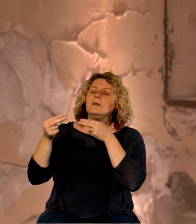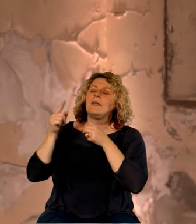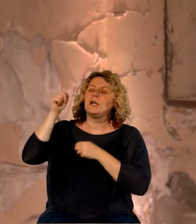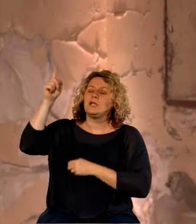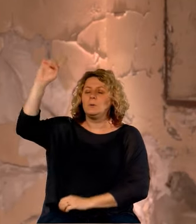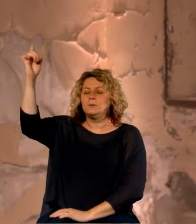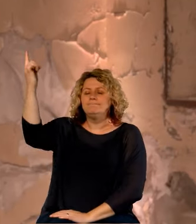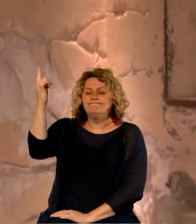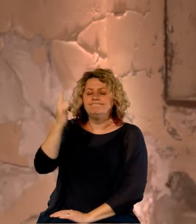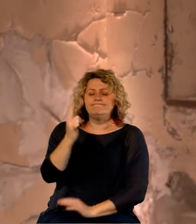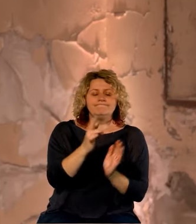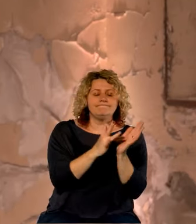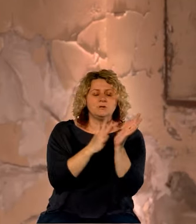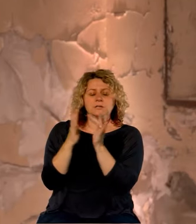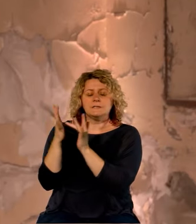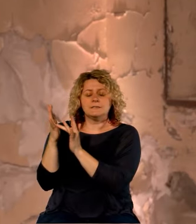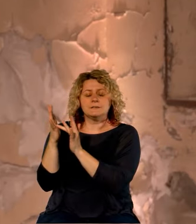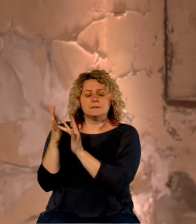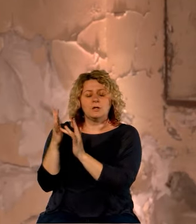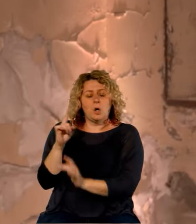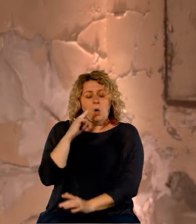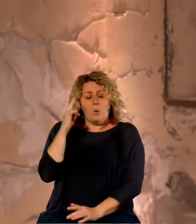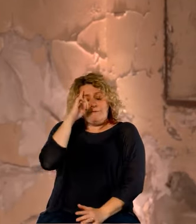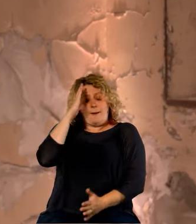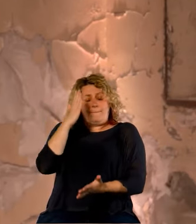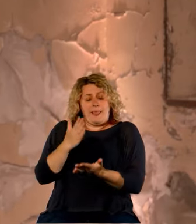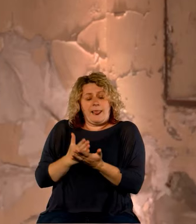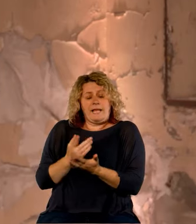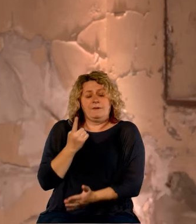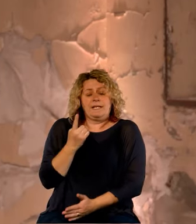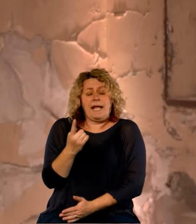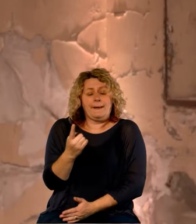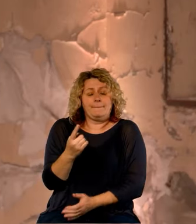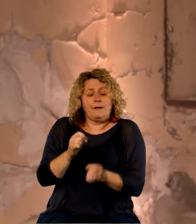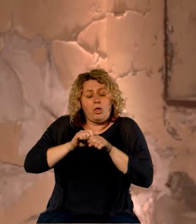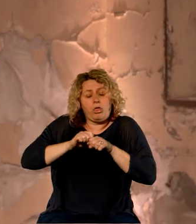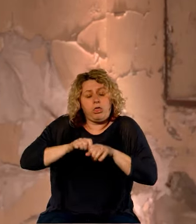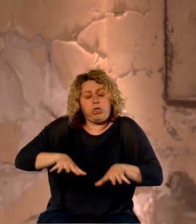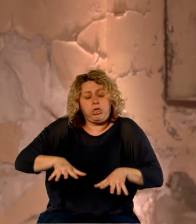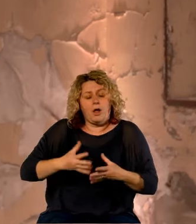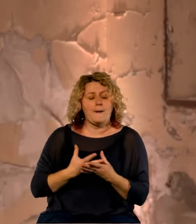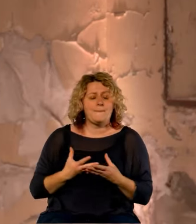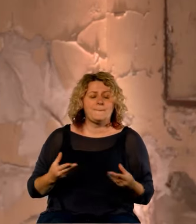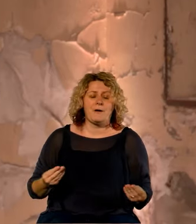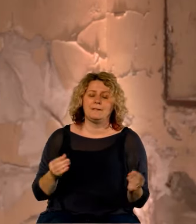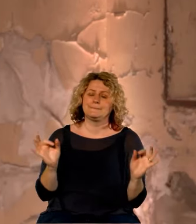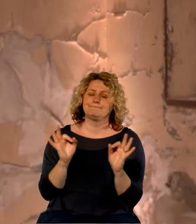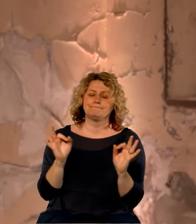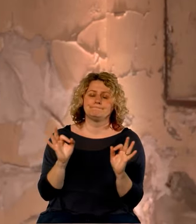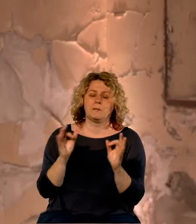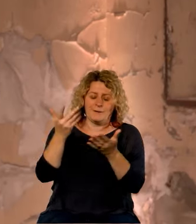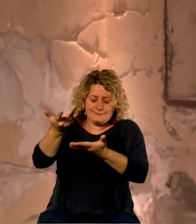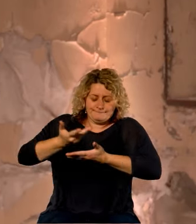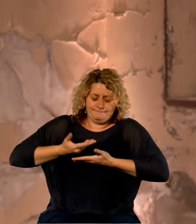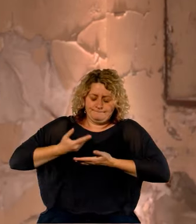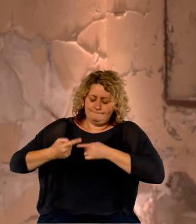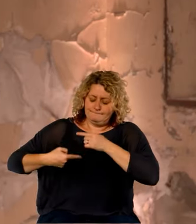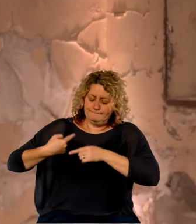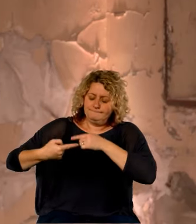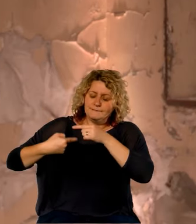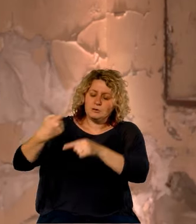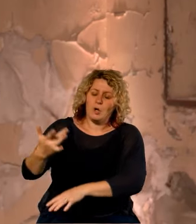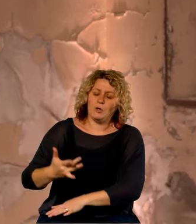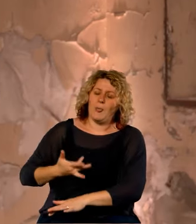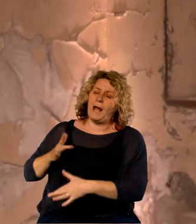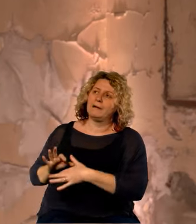that whoever believes in him shall not perish but have eternal life. We thank you for this real hope, and we pray